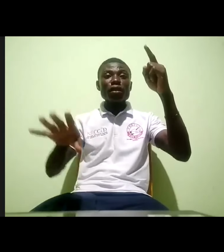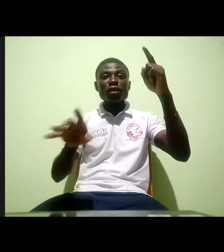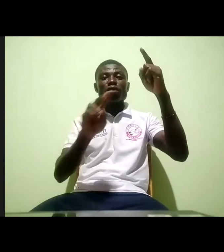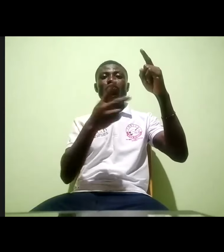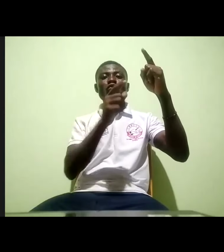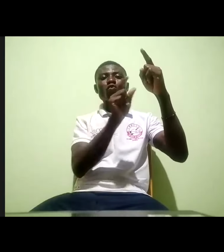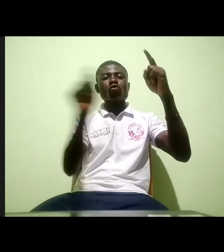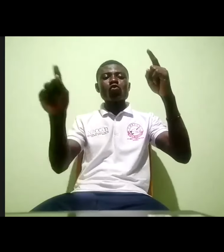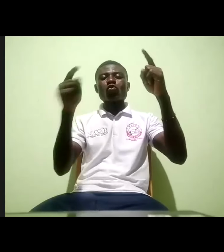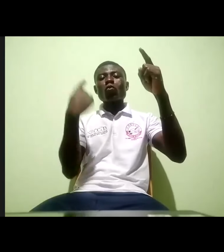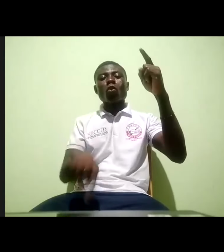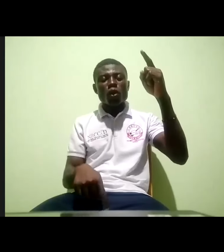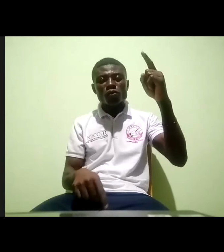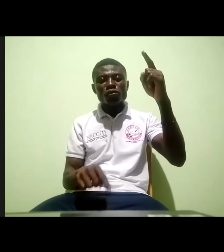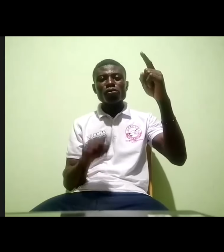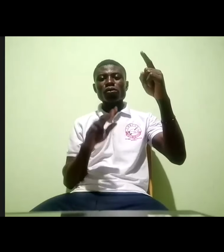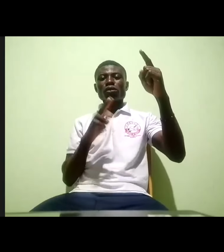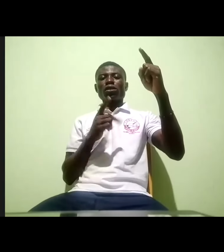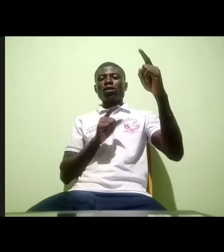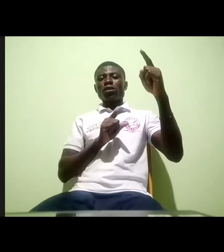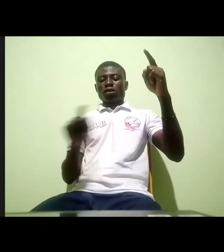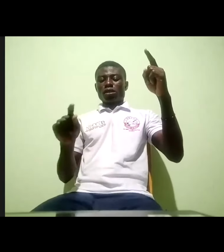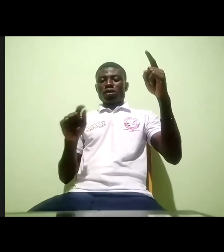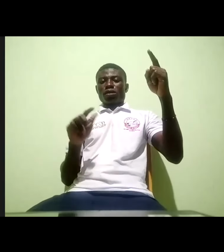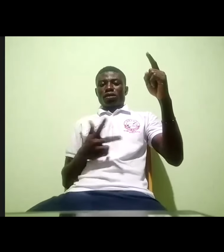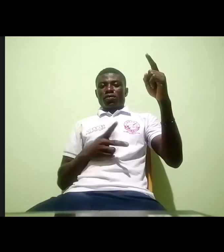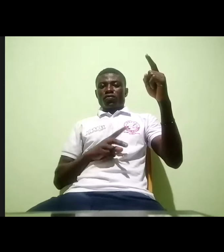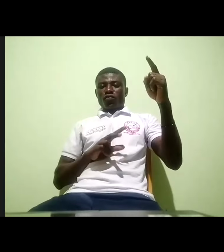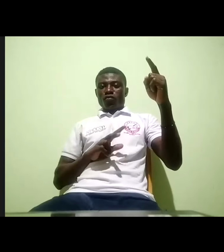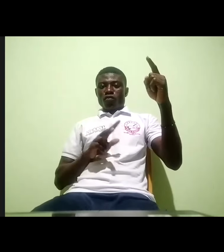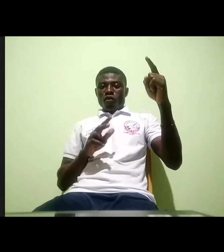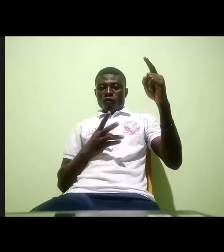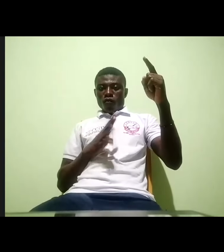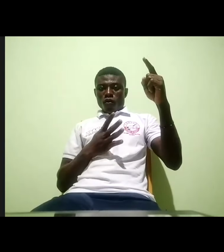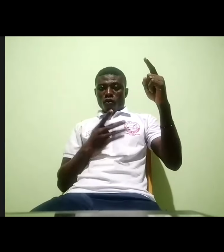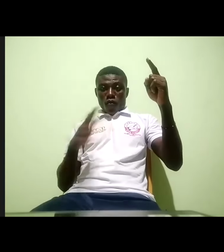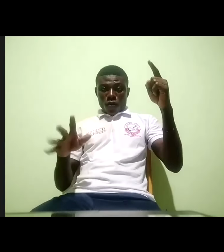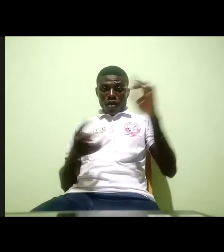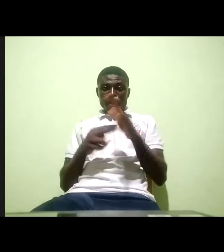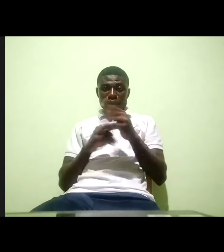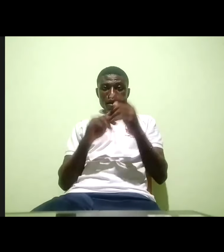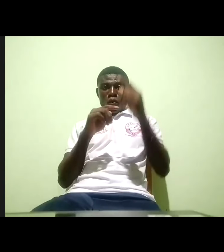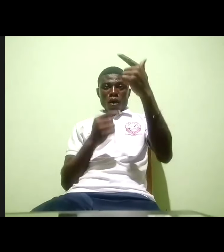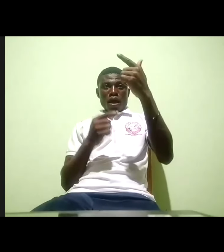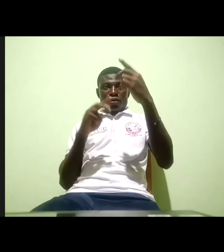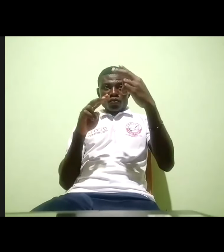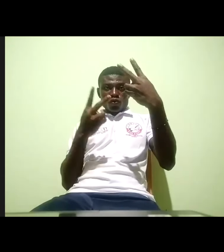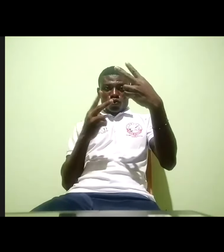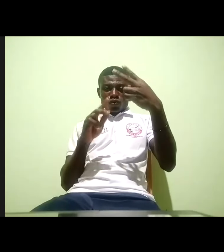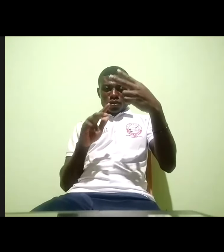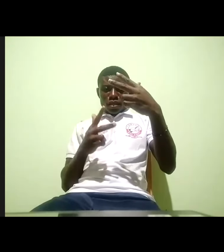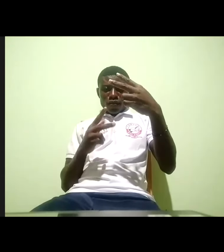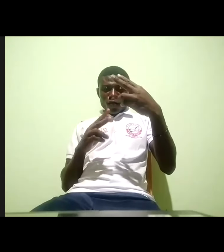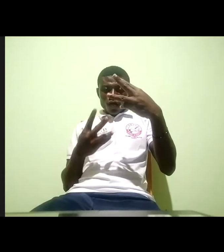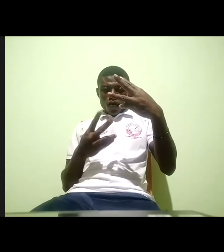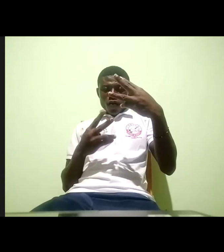step. Now do that, especially in the math aspect or the writing part. Okay, write the introduction, write today's date, write the